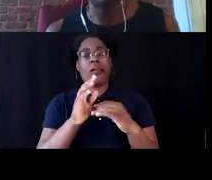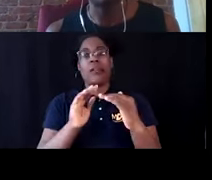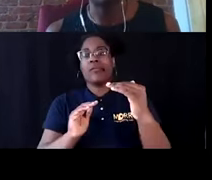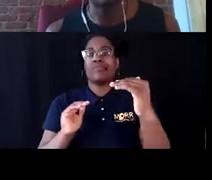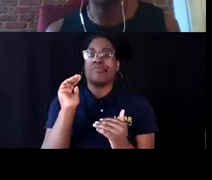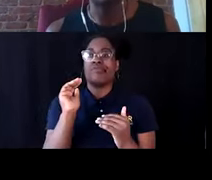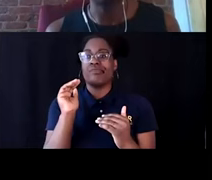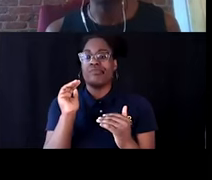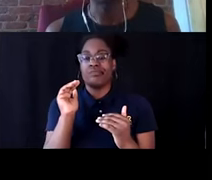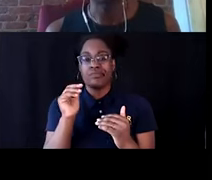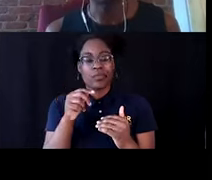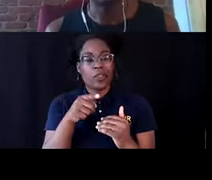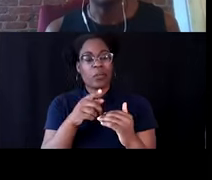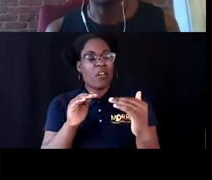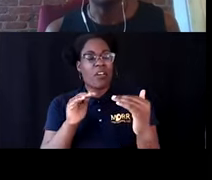people are thought of and